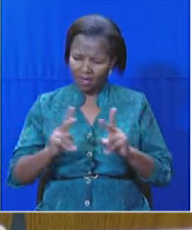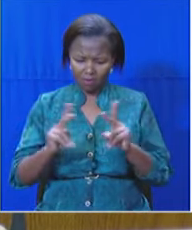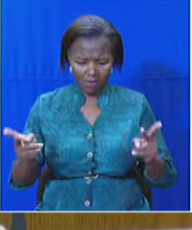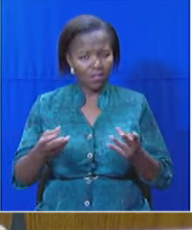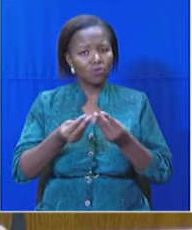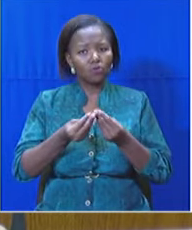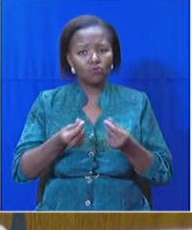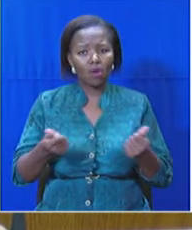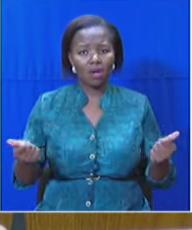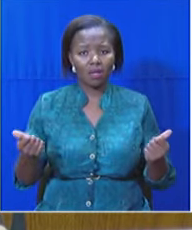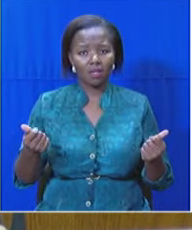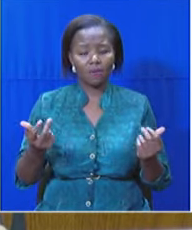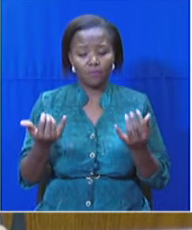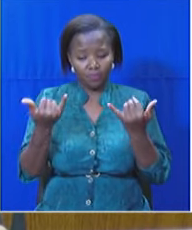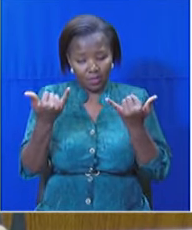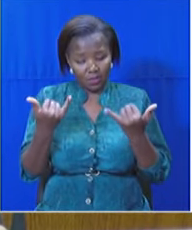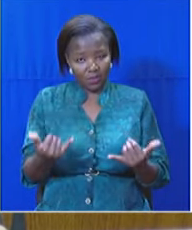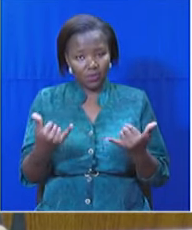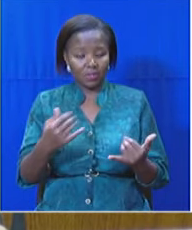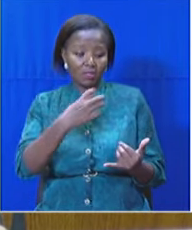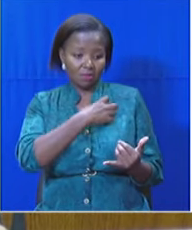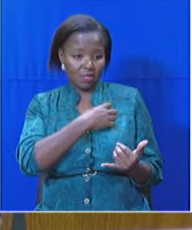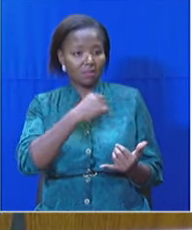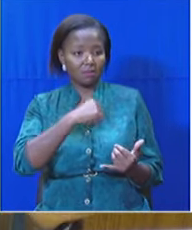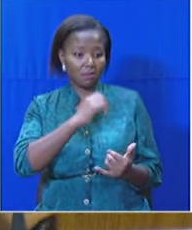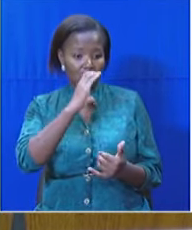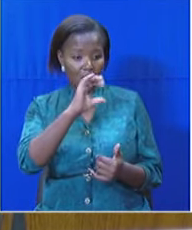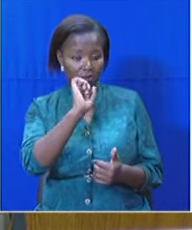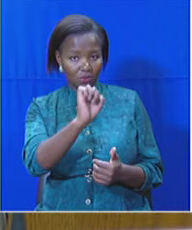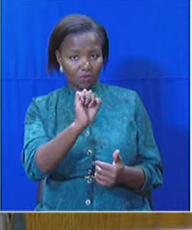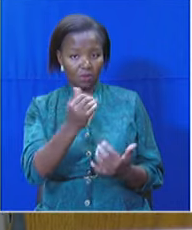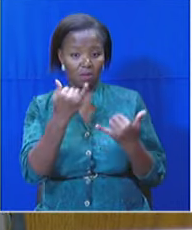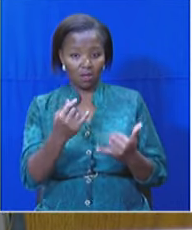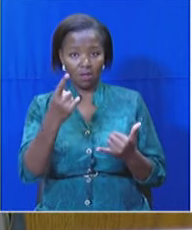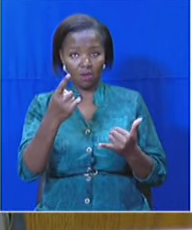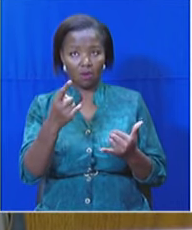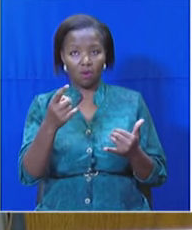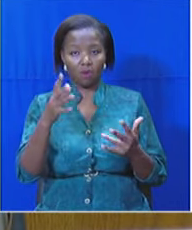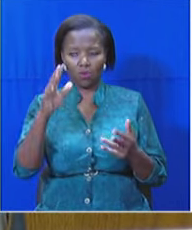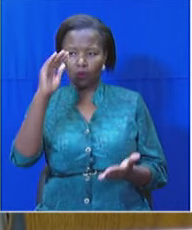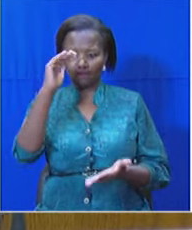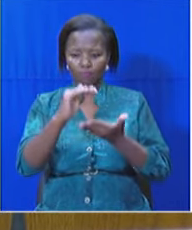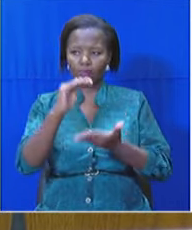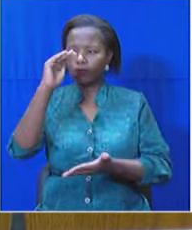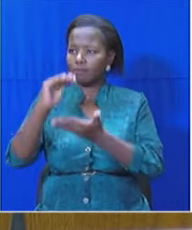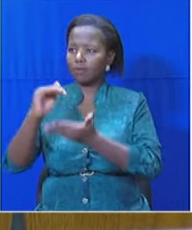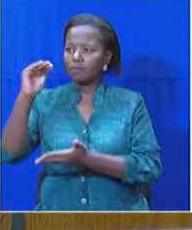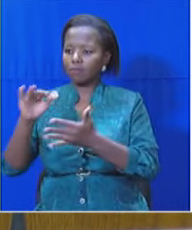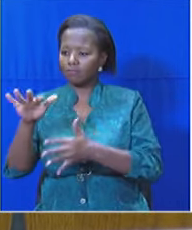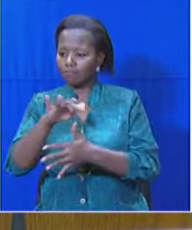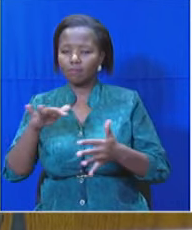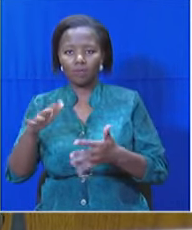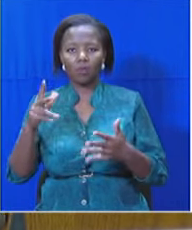you today here, Minister, you tell me, if you cut up sections in the Karoo, how are people going to get water